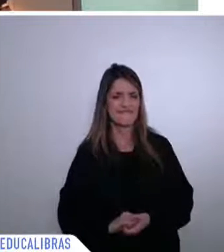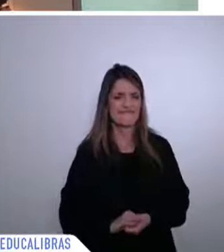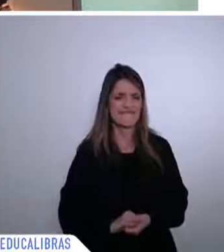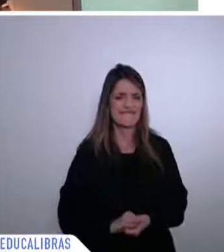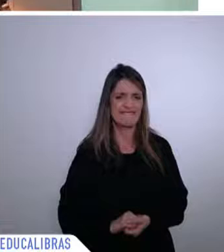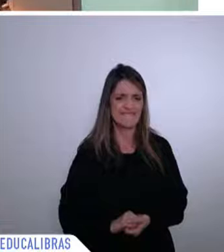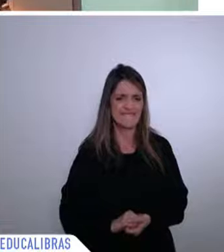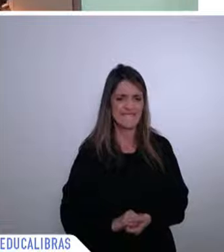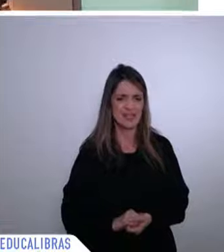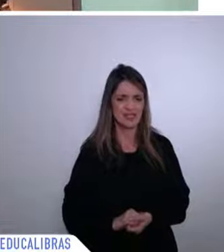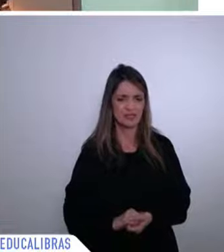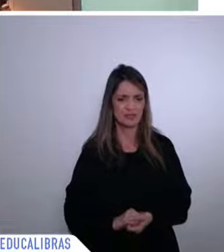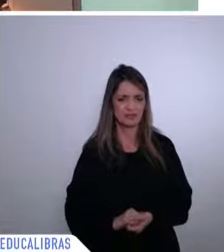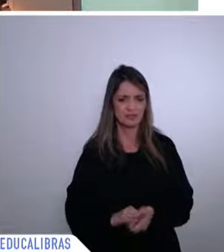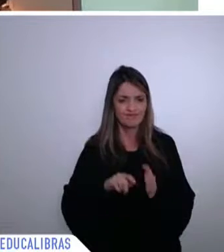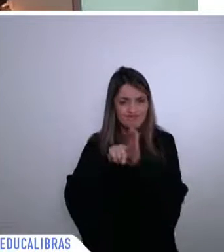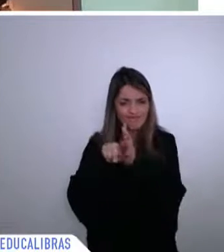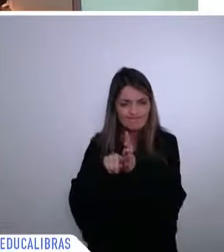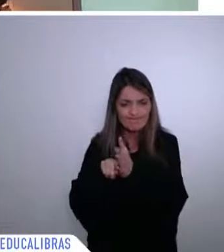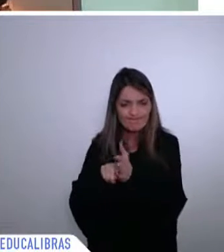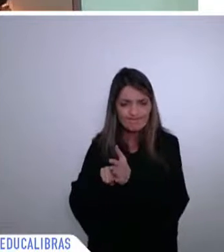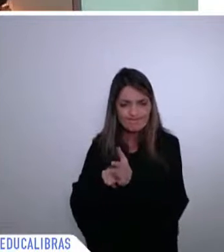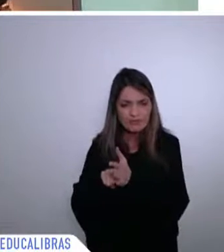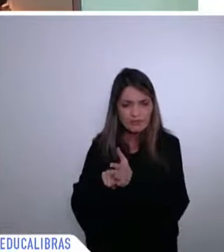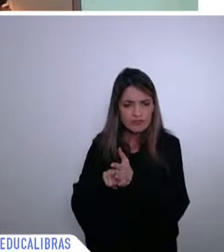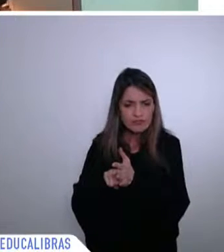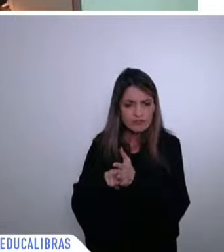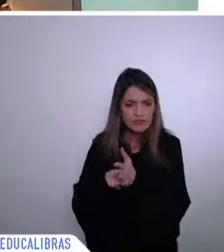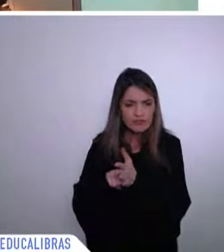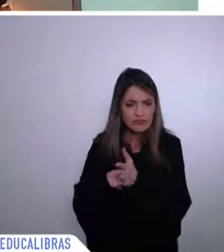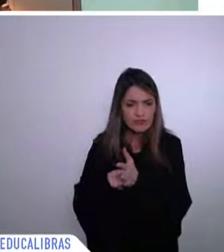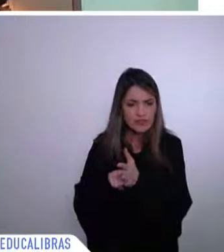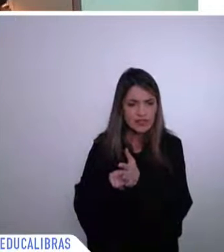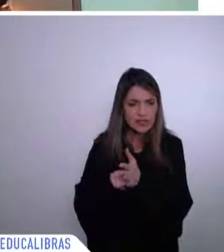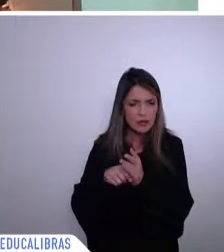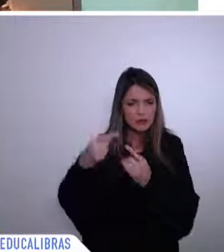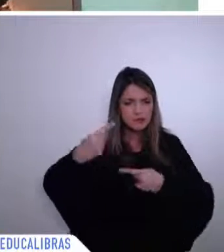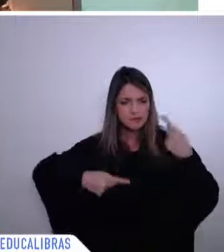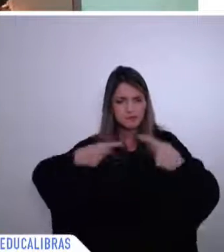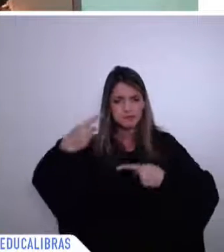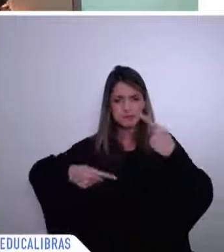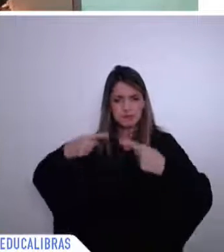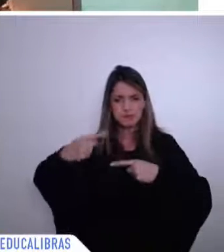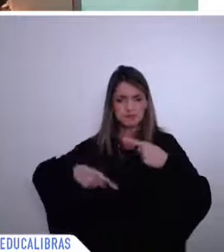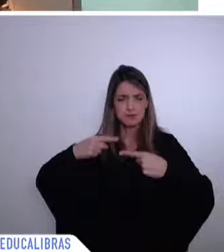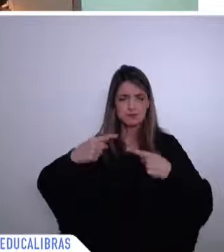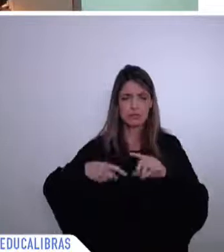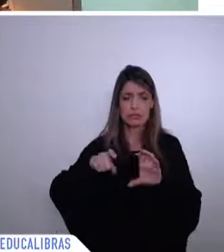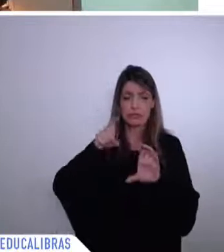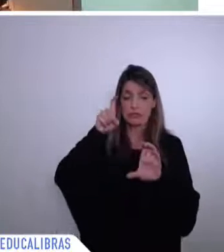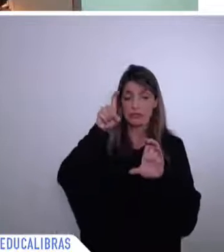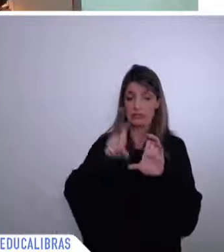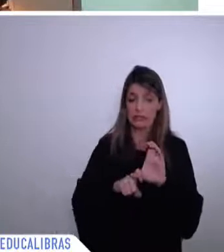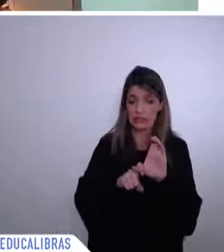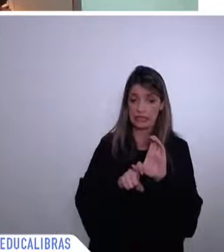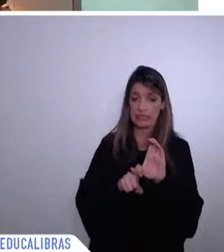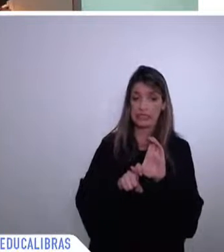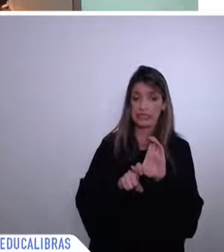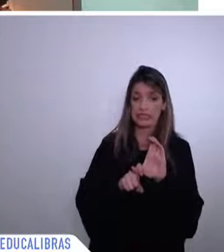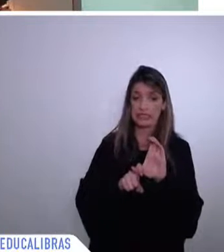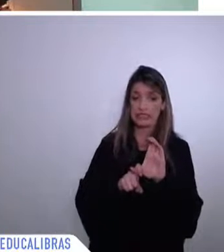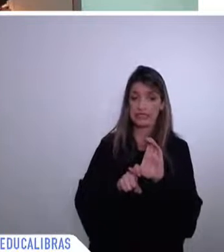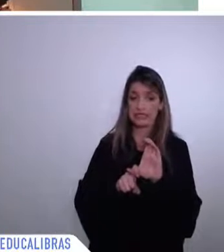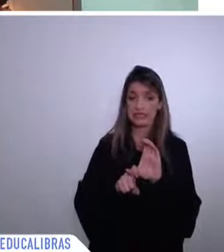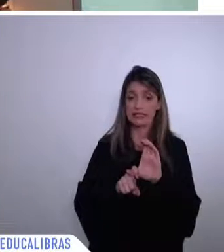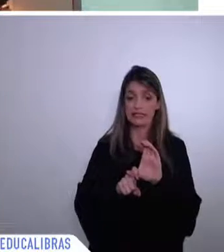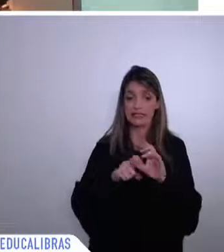uncertainty, to bring elements to mitigate such effects. The dispute on the distribution